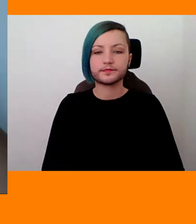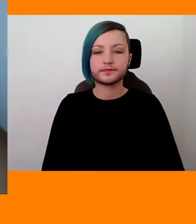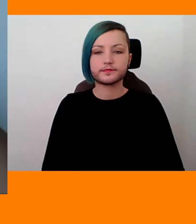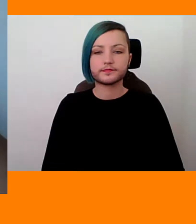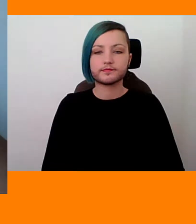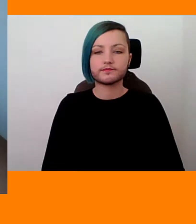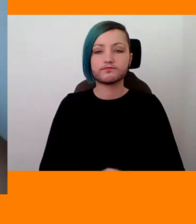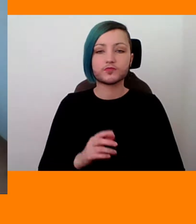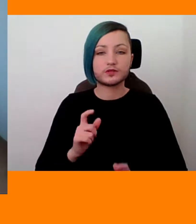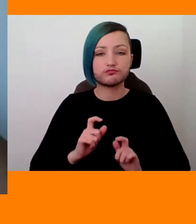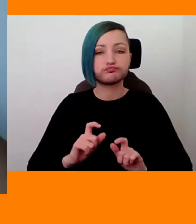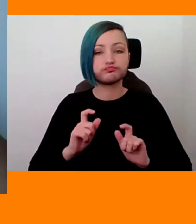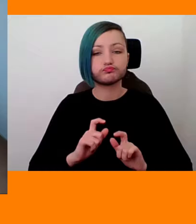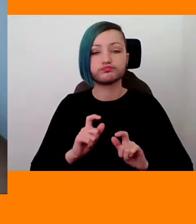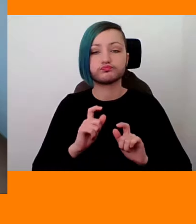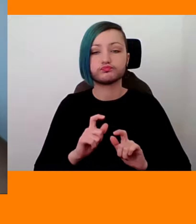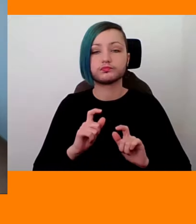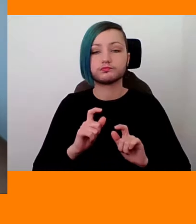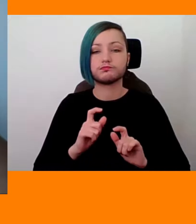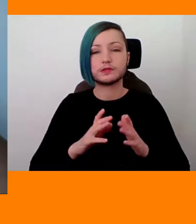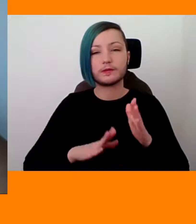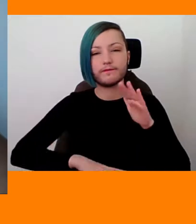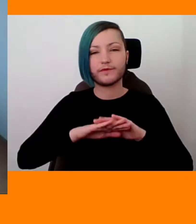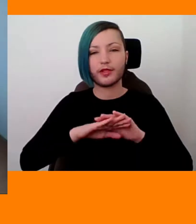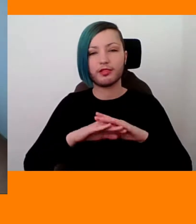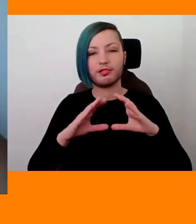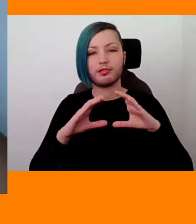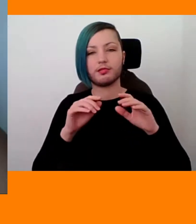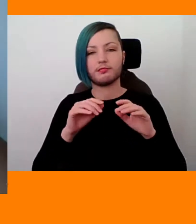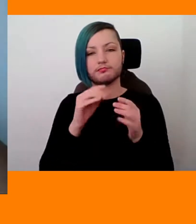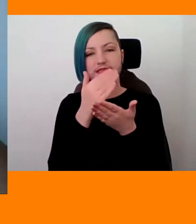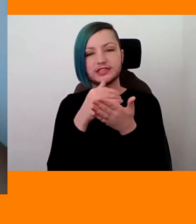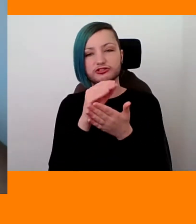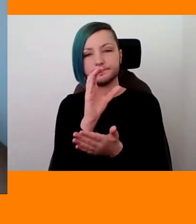Just keep going until that's full.